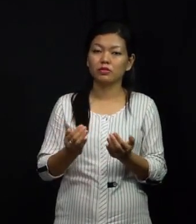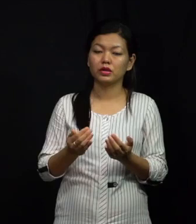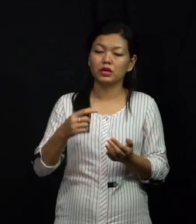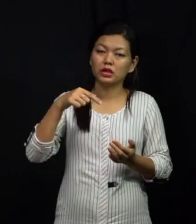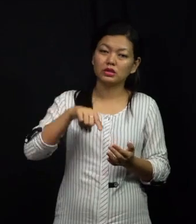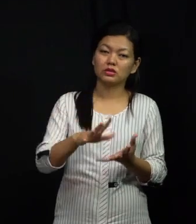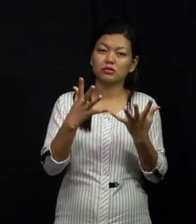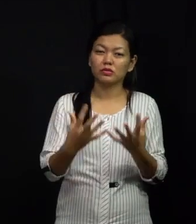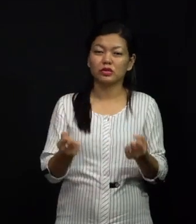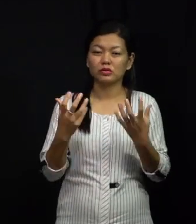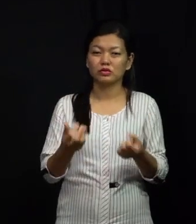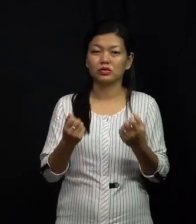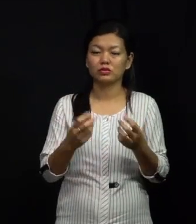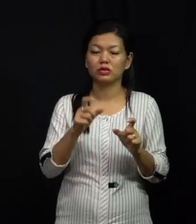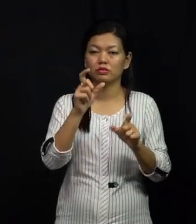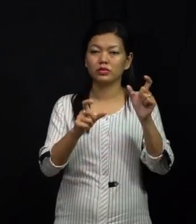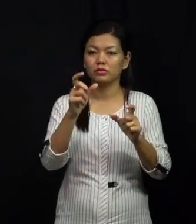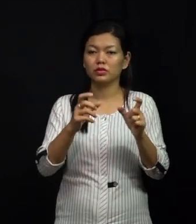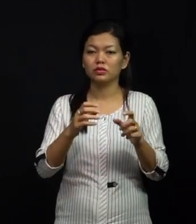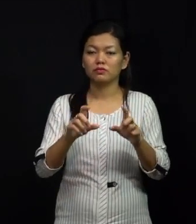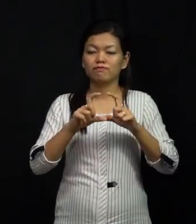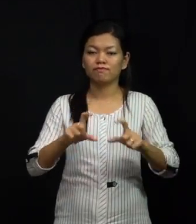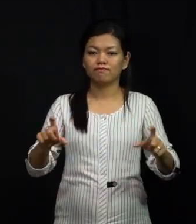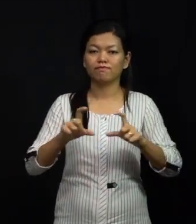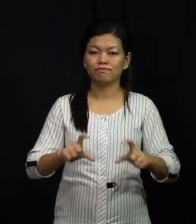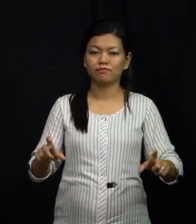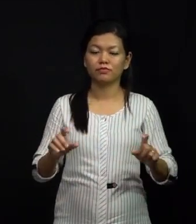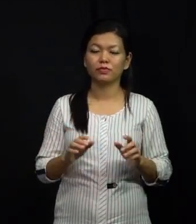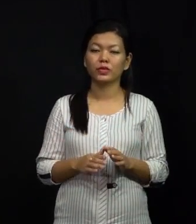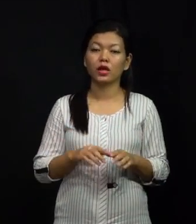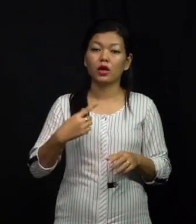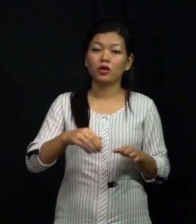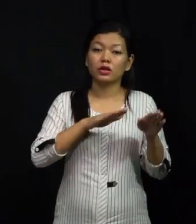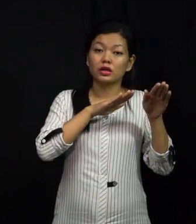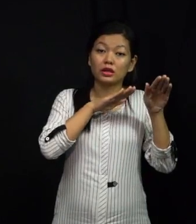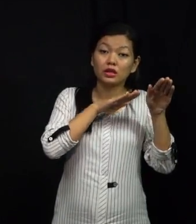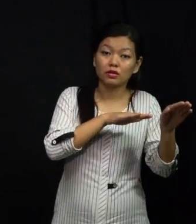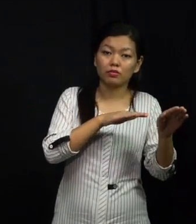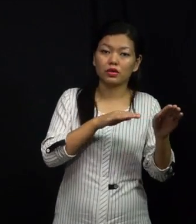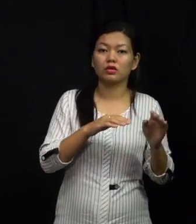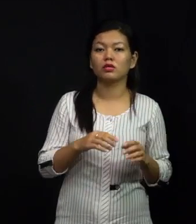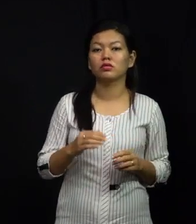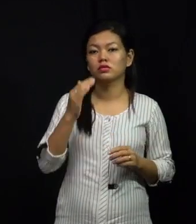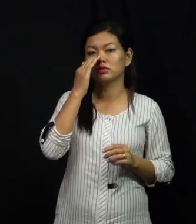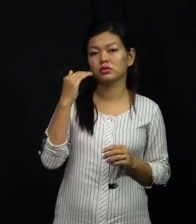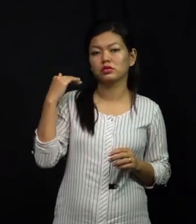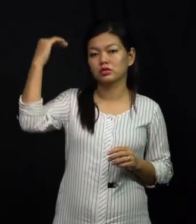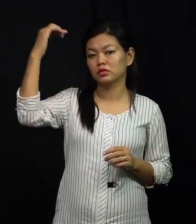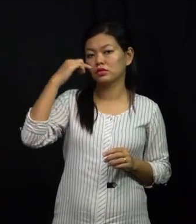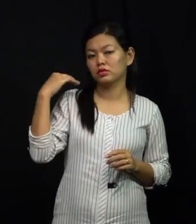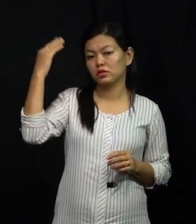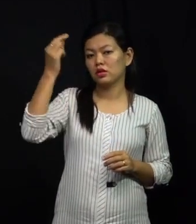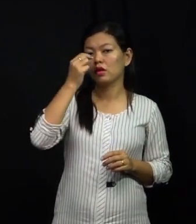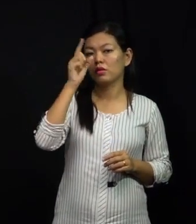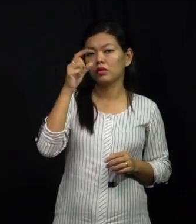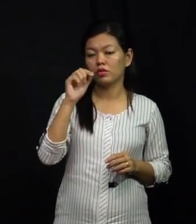they depend on the elders for all the things that they want. And then here in this stage, it is also said